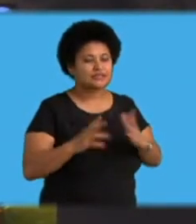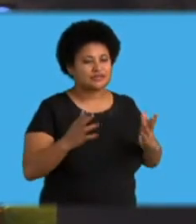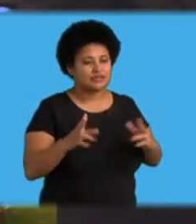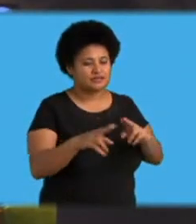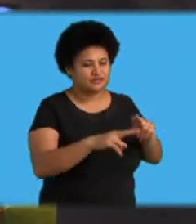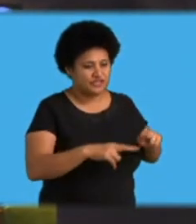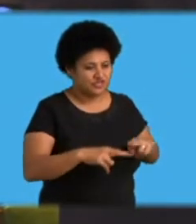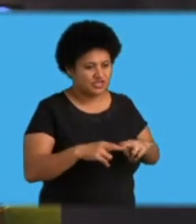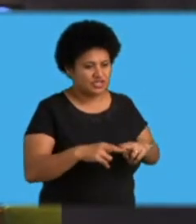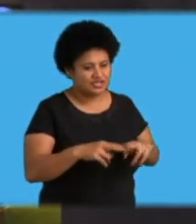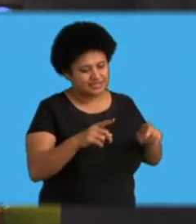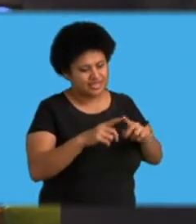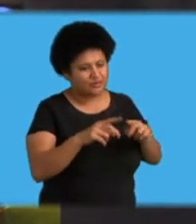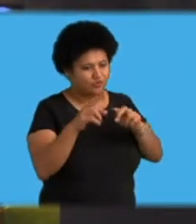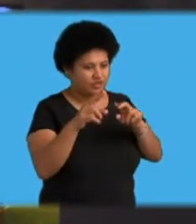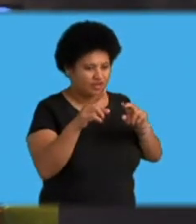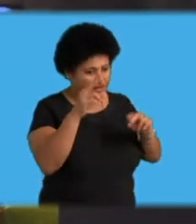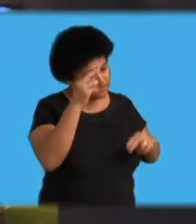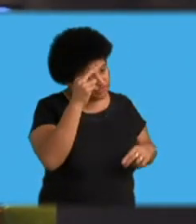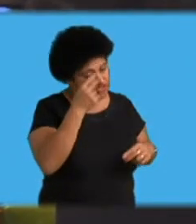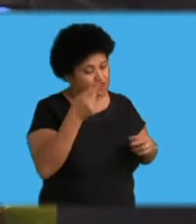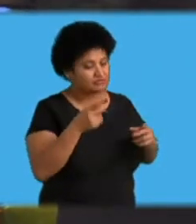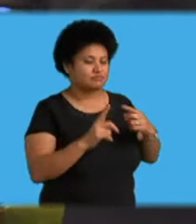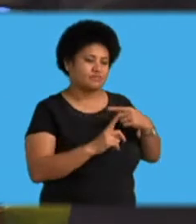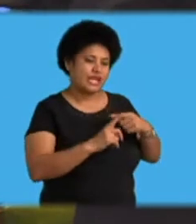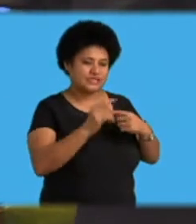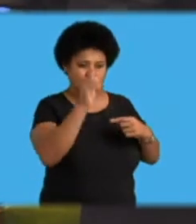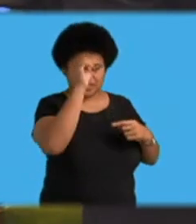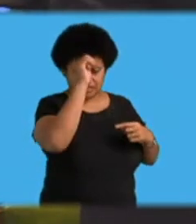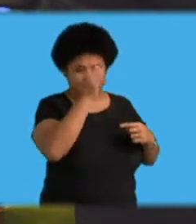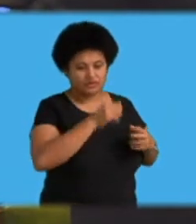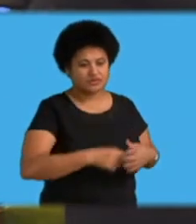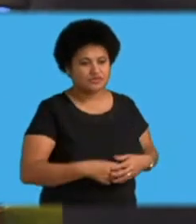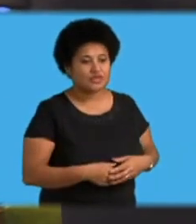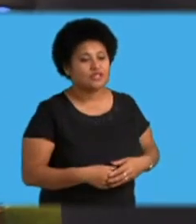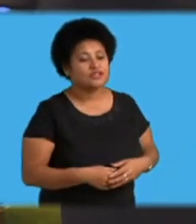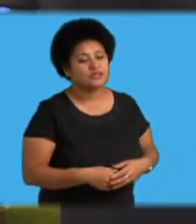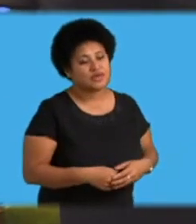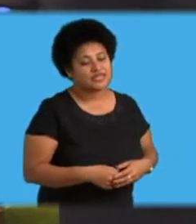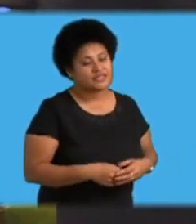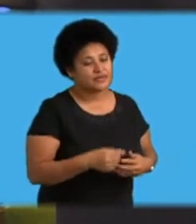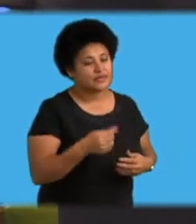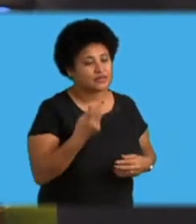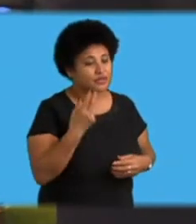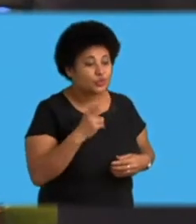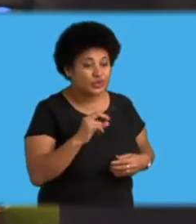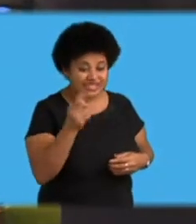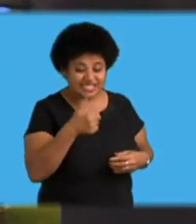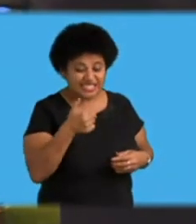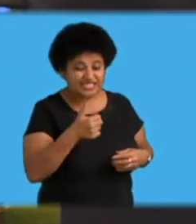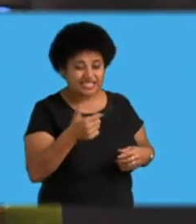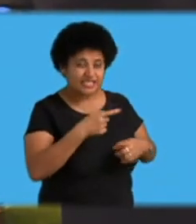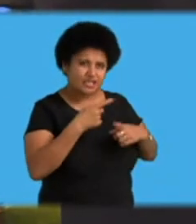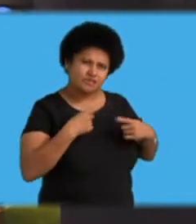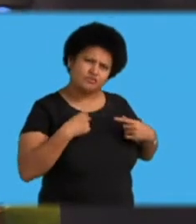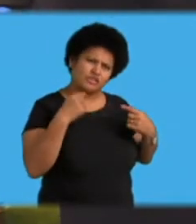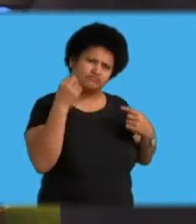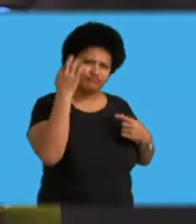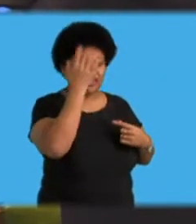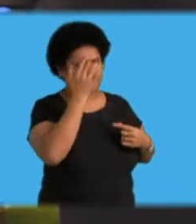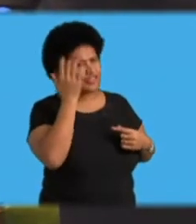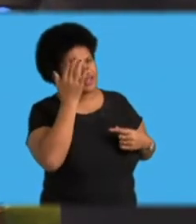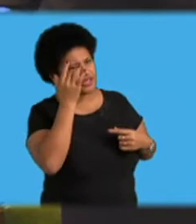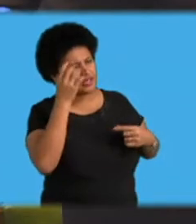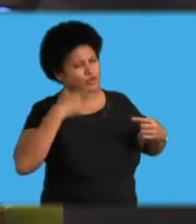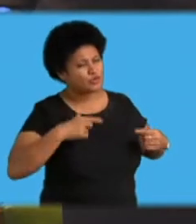Speaker, in 2015 we decided that given that we have such a massive investment, Madam Speaker,